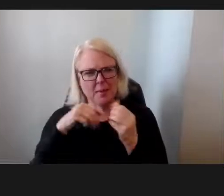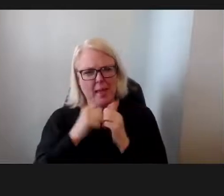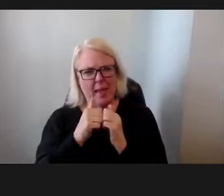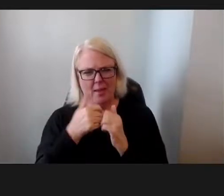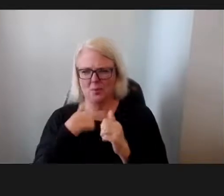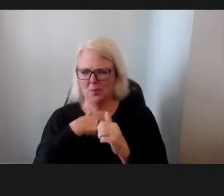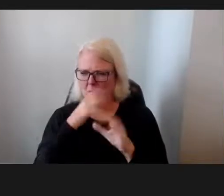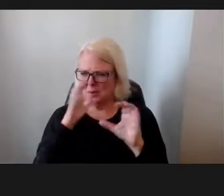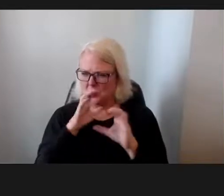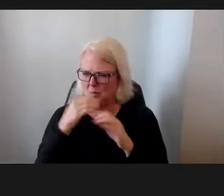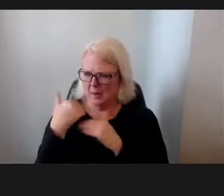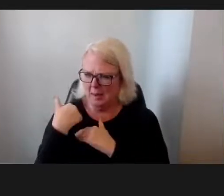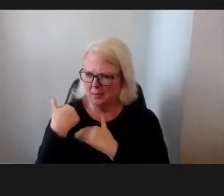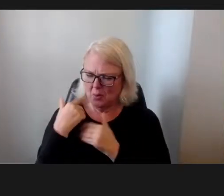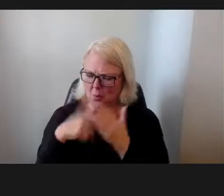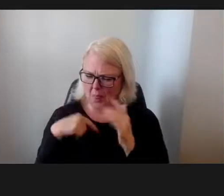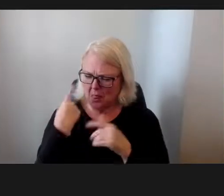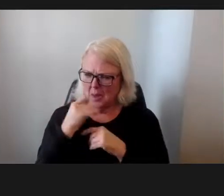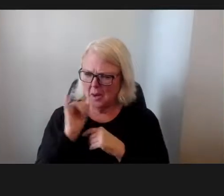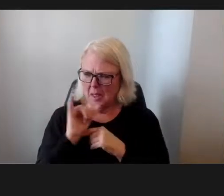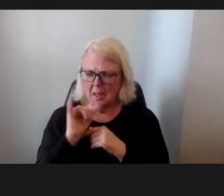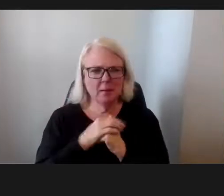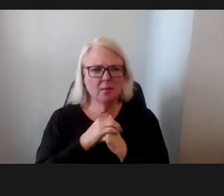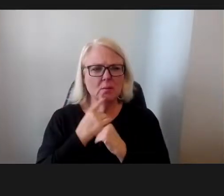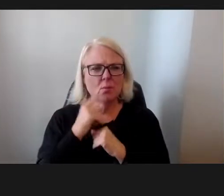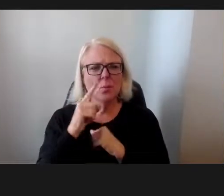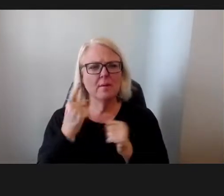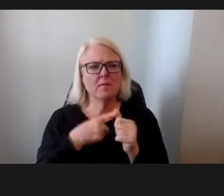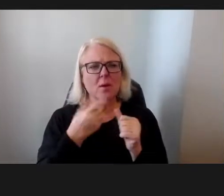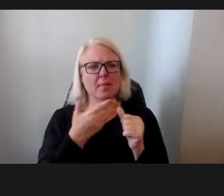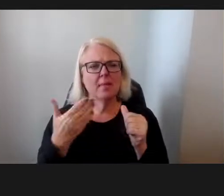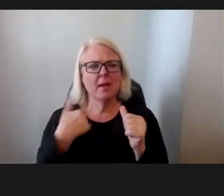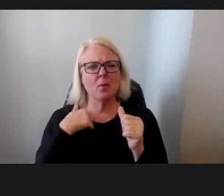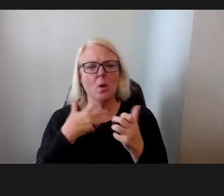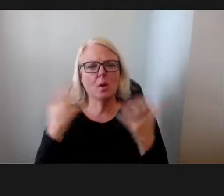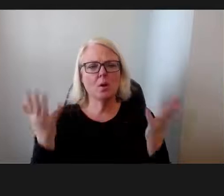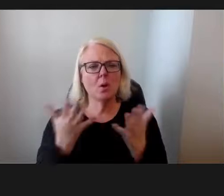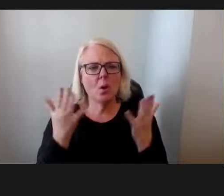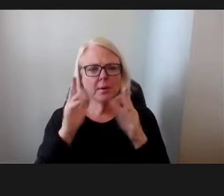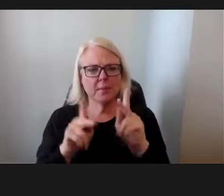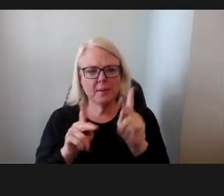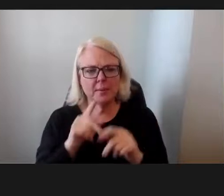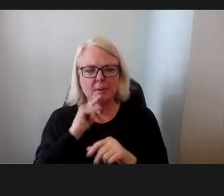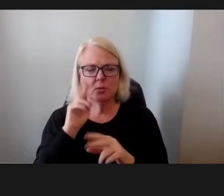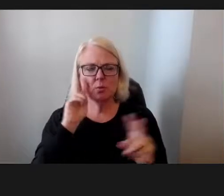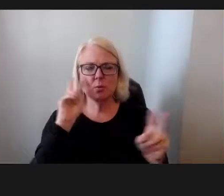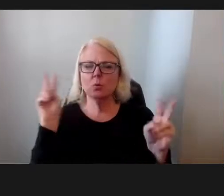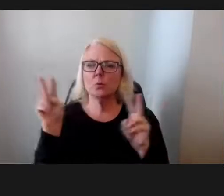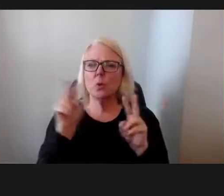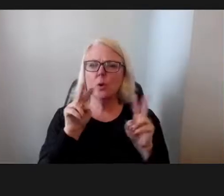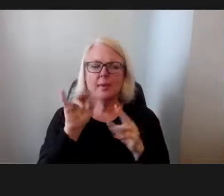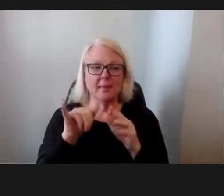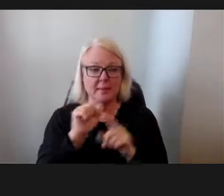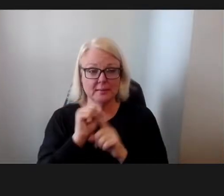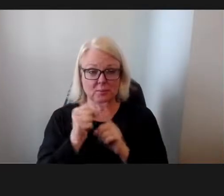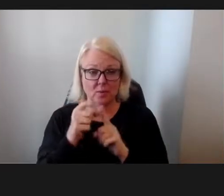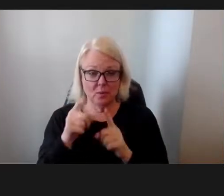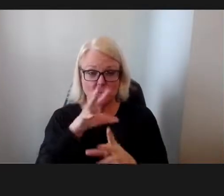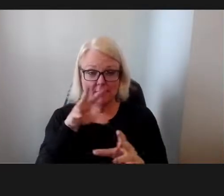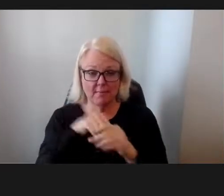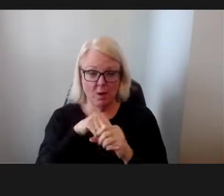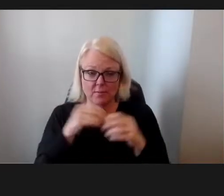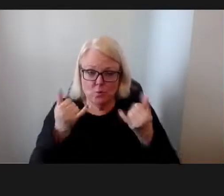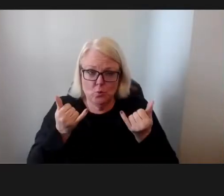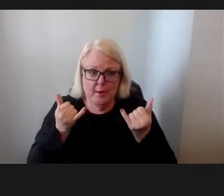do accountability? What would that look like? One of the first things I want to encourage people to do is look around the situations you are in